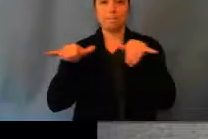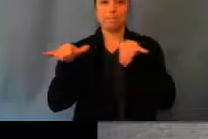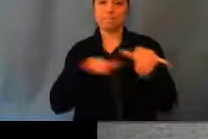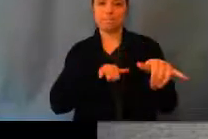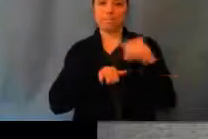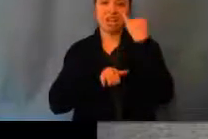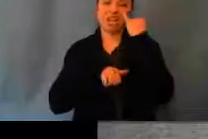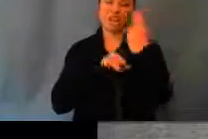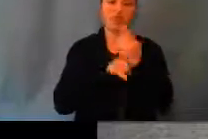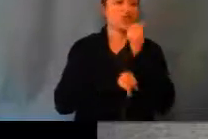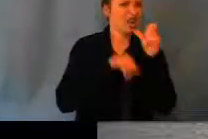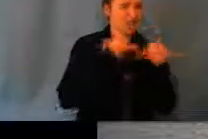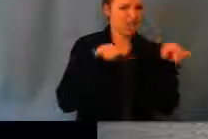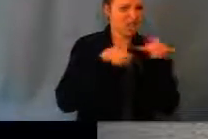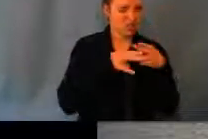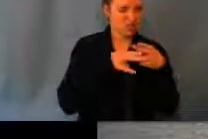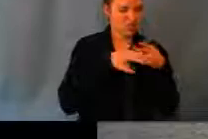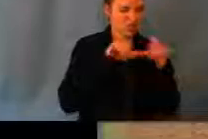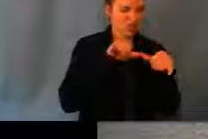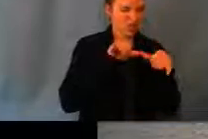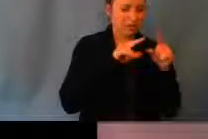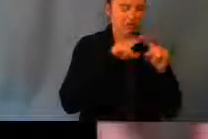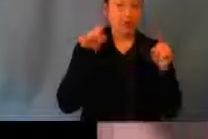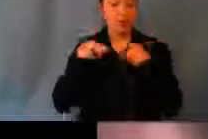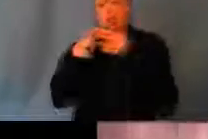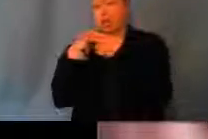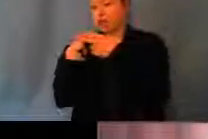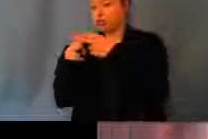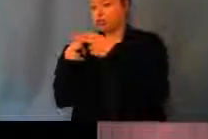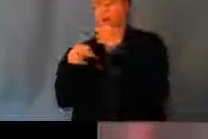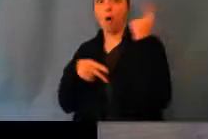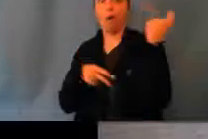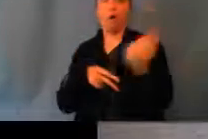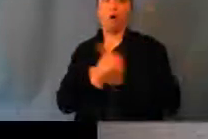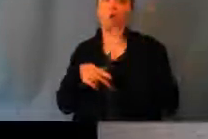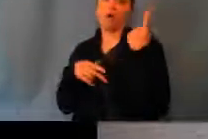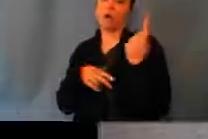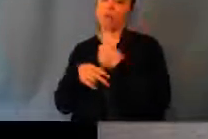measurement, it could be different. The end.